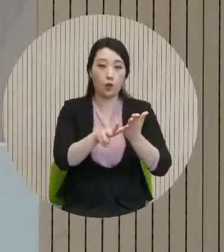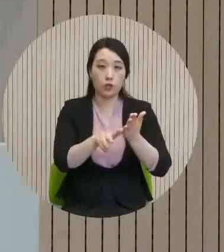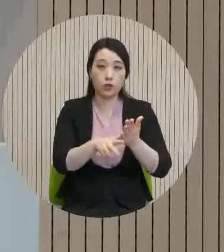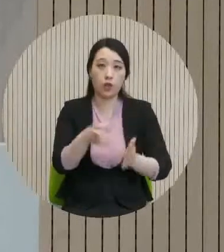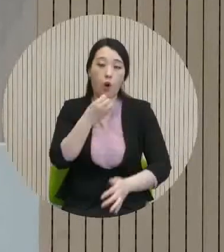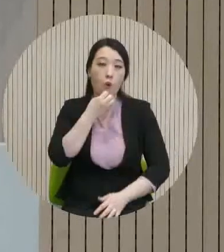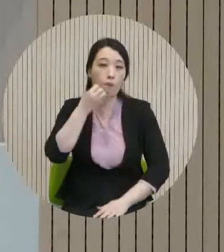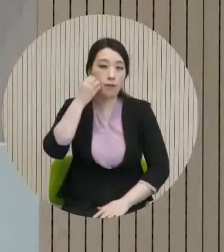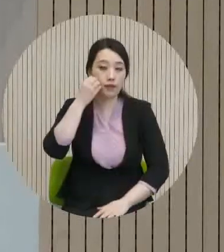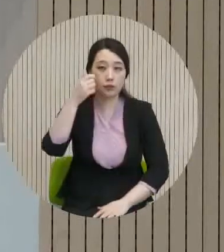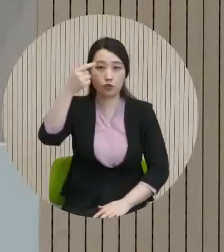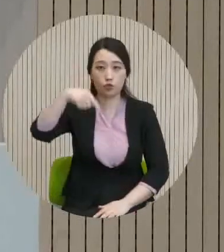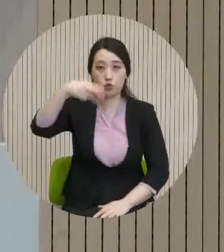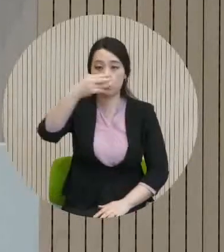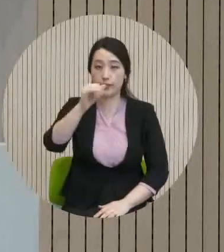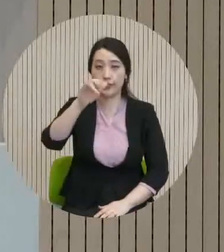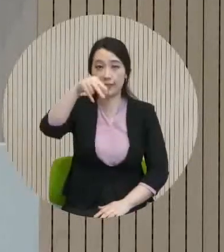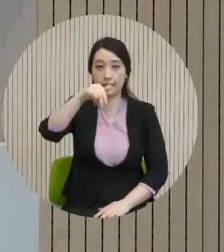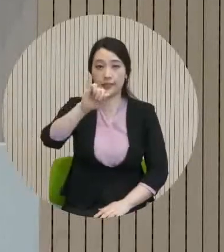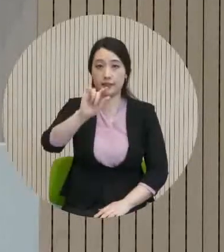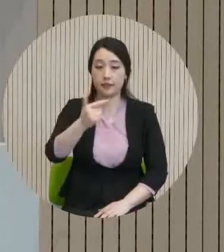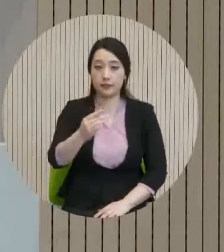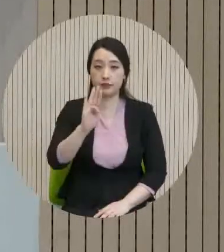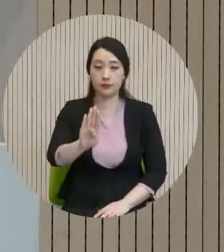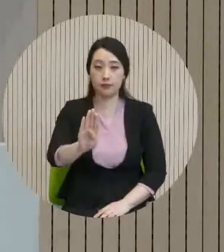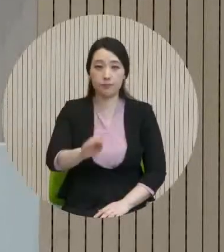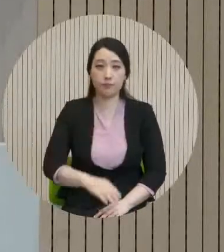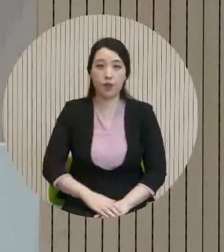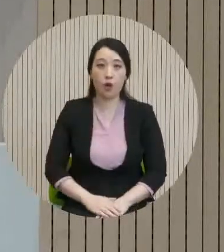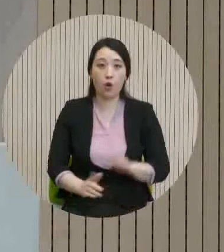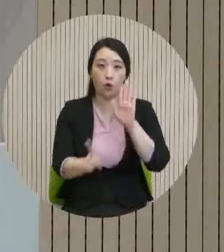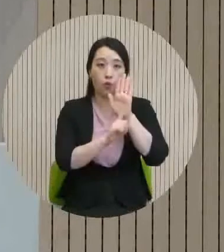the symposium material book posted